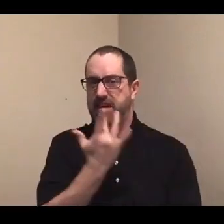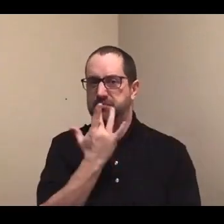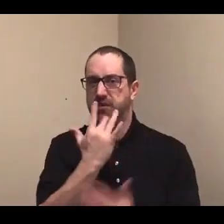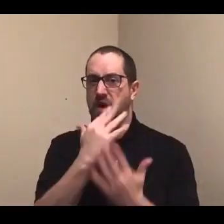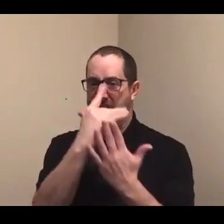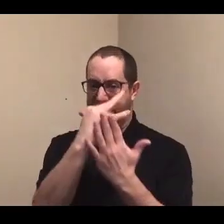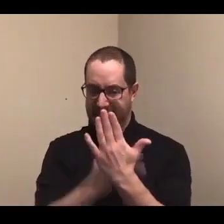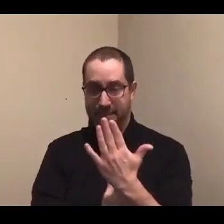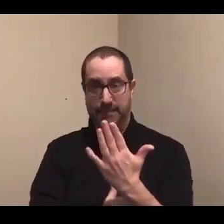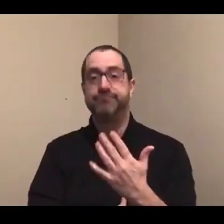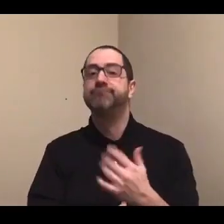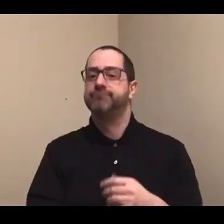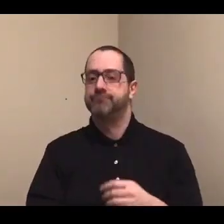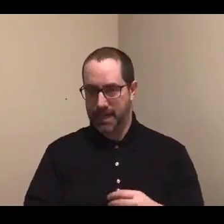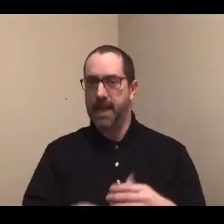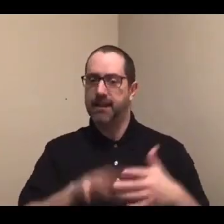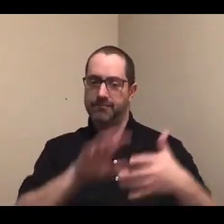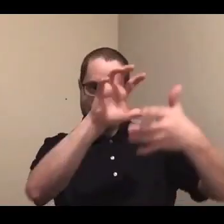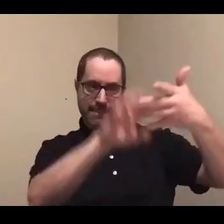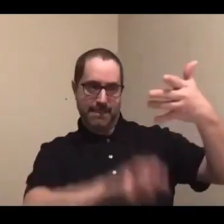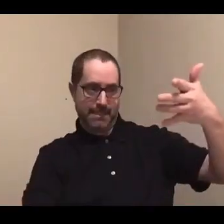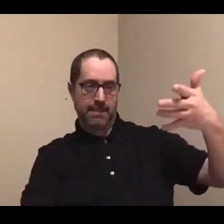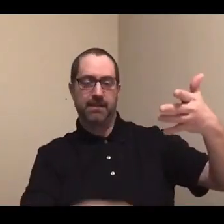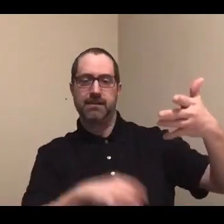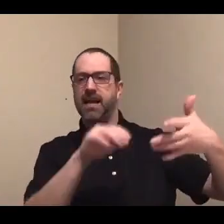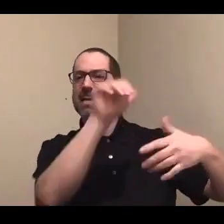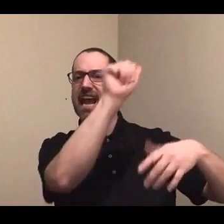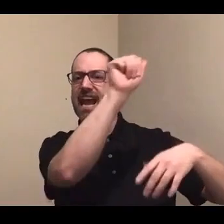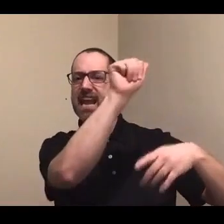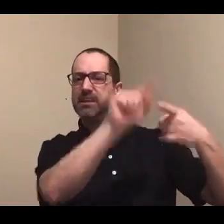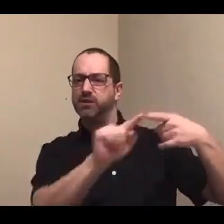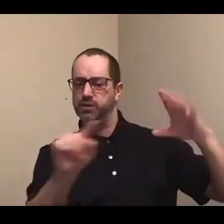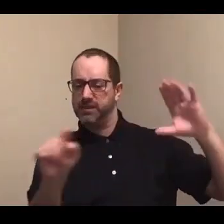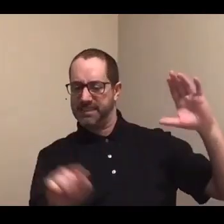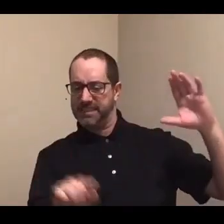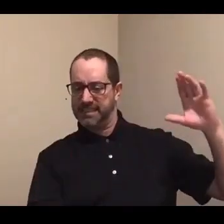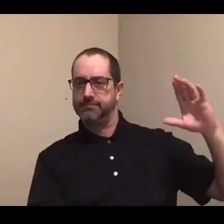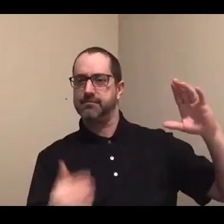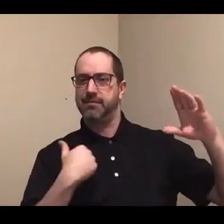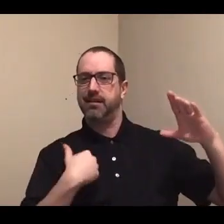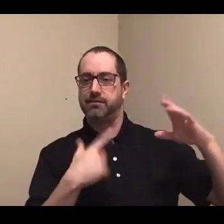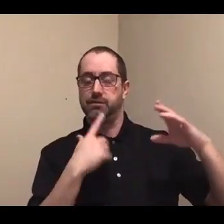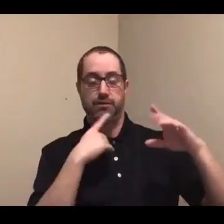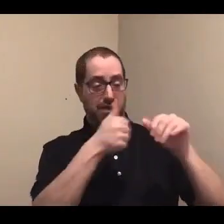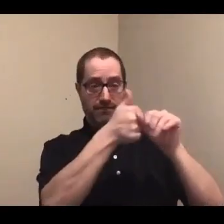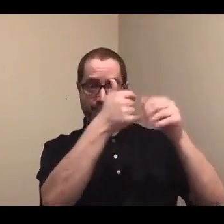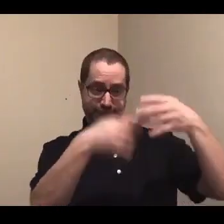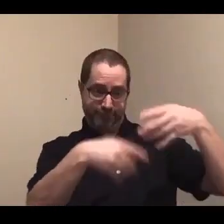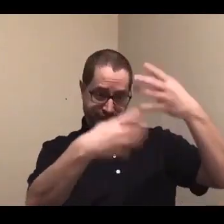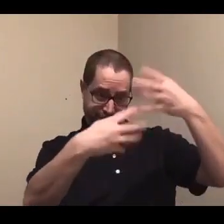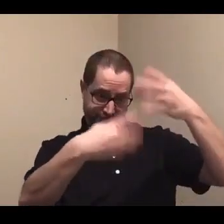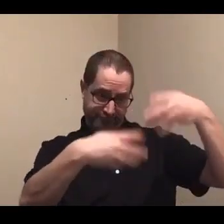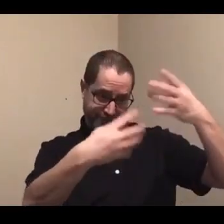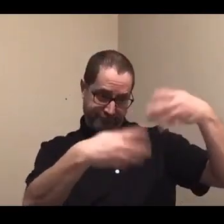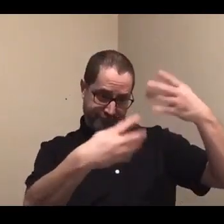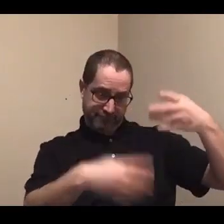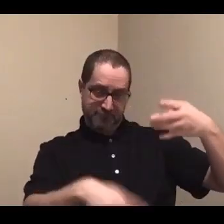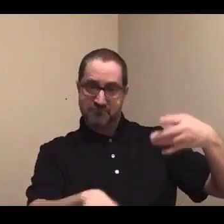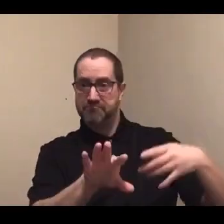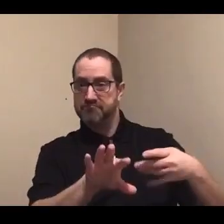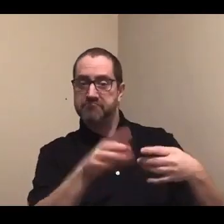again, are booking appointments, and it is sorted in alphabetical order. So I'm just going to scroll down the list and